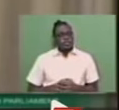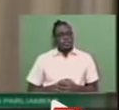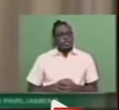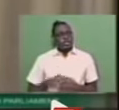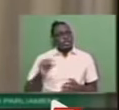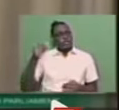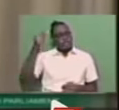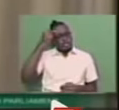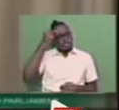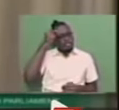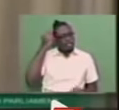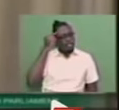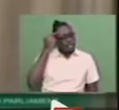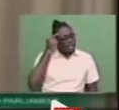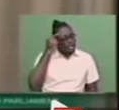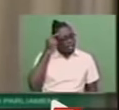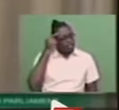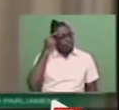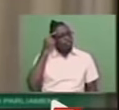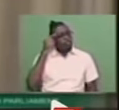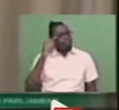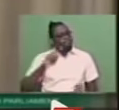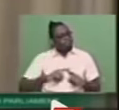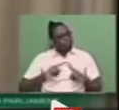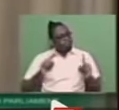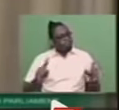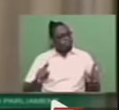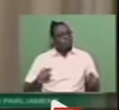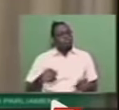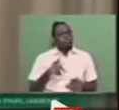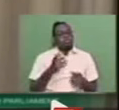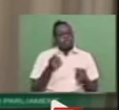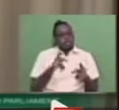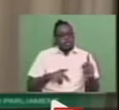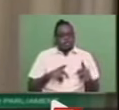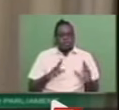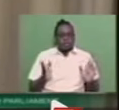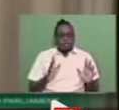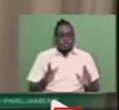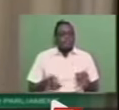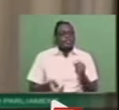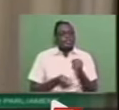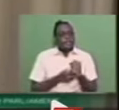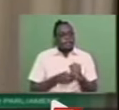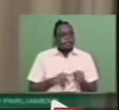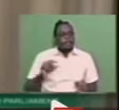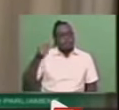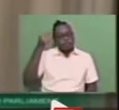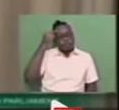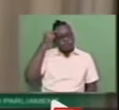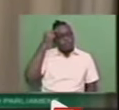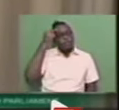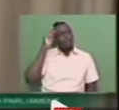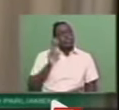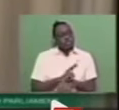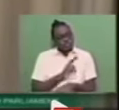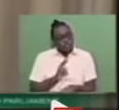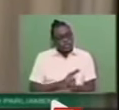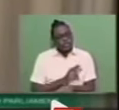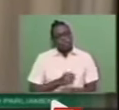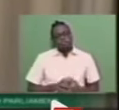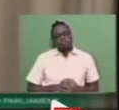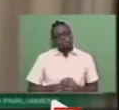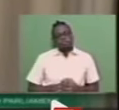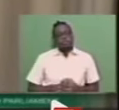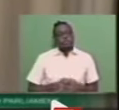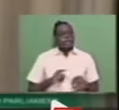the people of Trinidad and Tobago. That is where the issue of the subsidy and so on arose. that the wealth of the country must be shared,